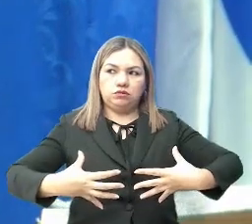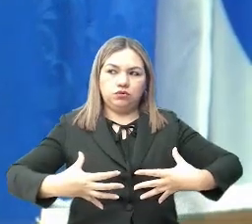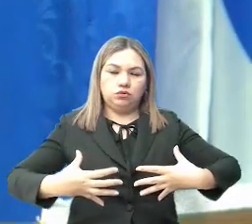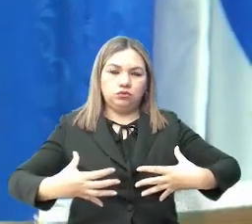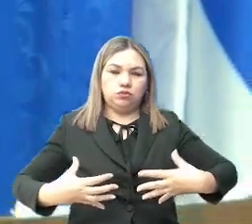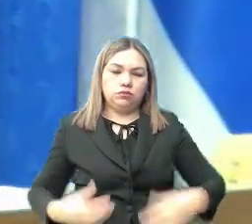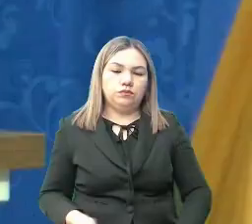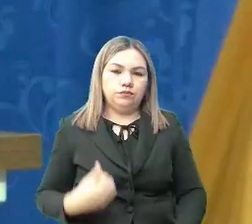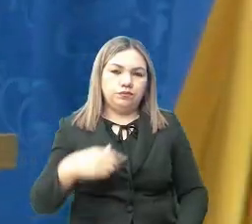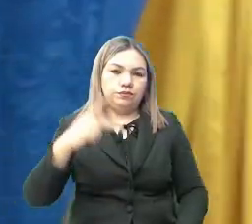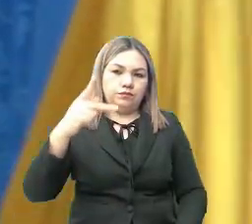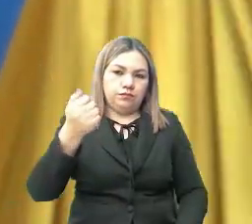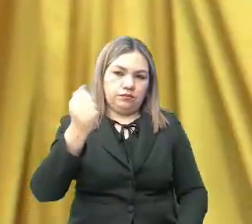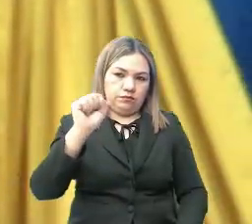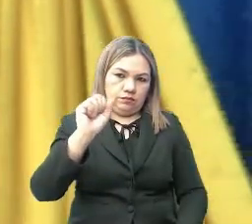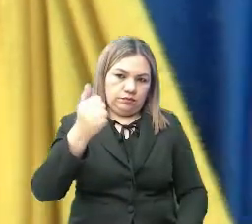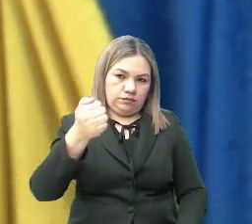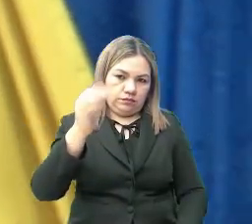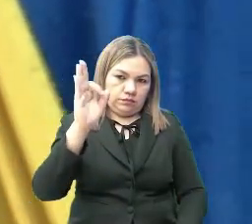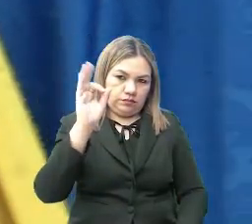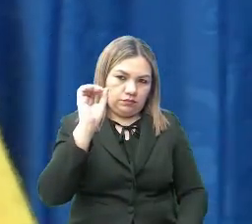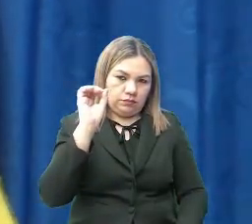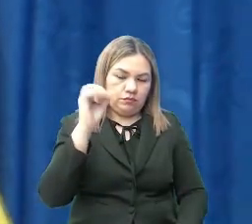woman. He was overweight.